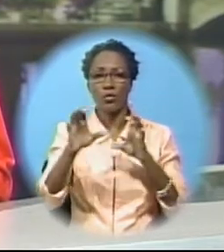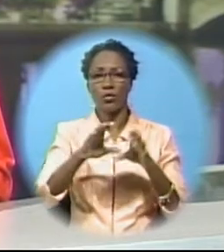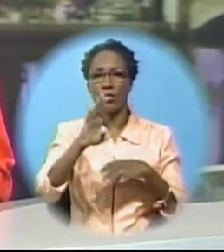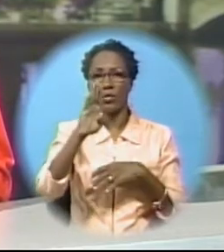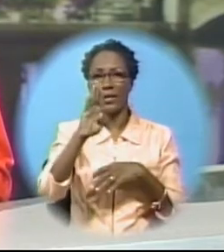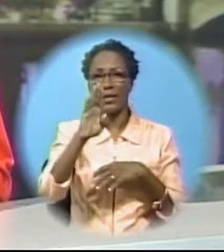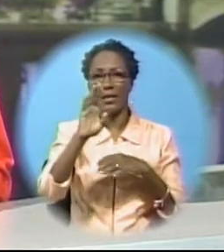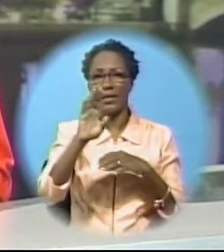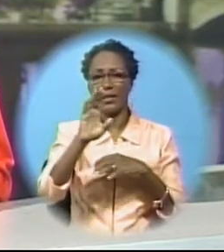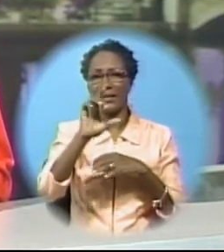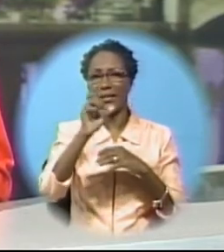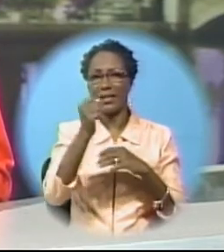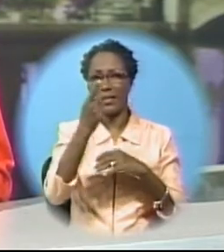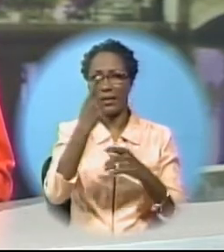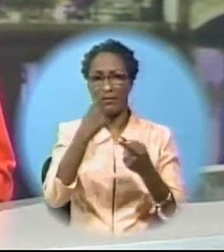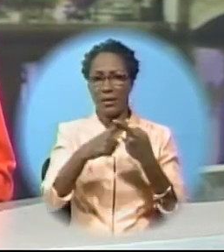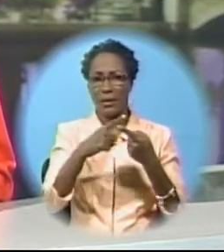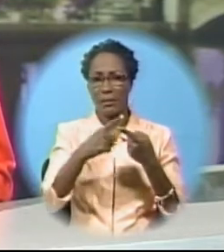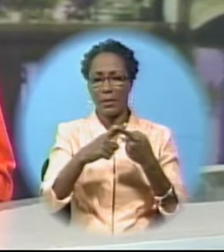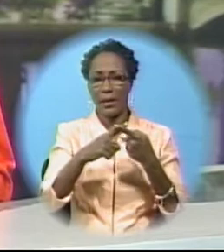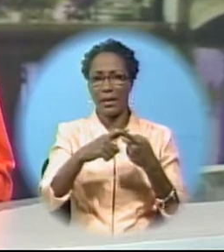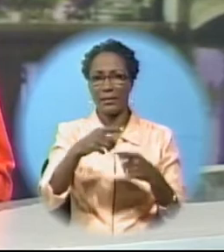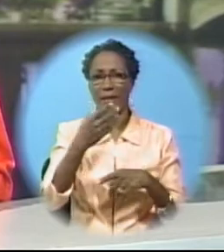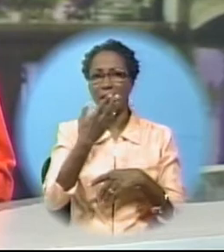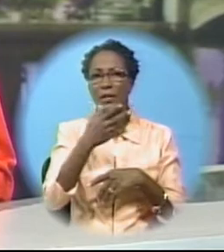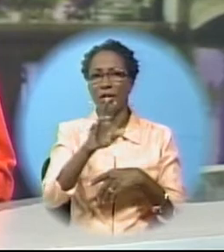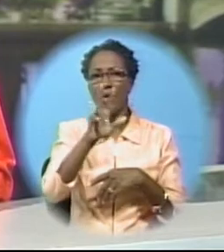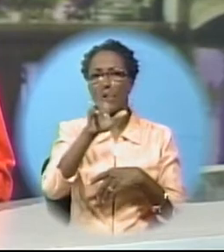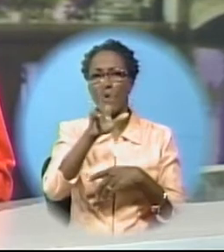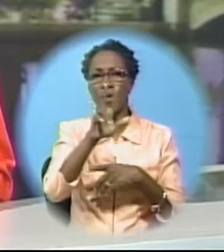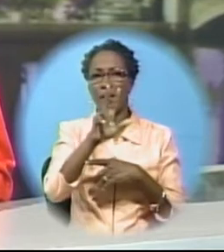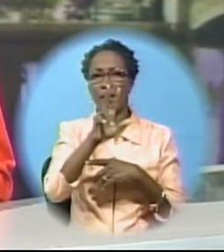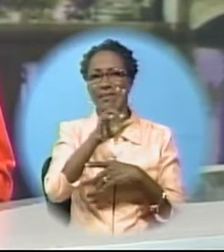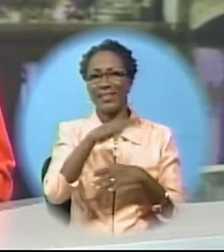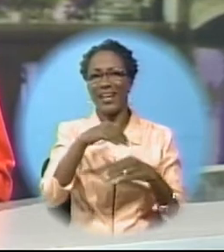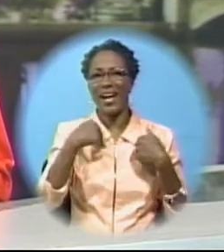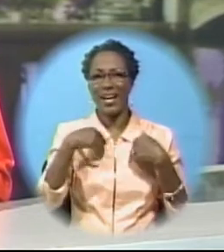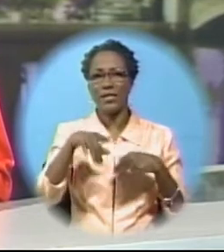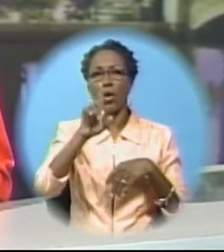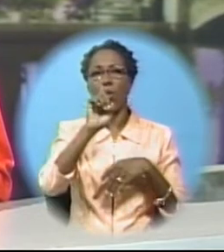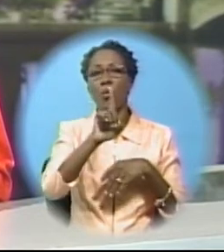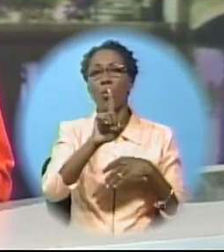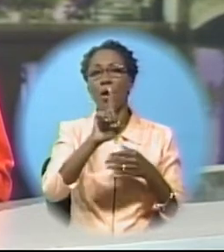3,525 will take the exam at 22 secondary schools. This figure comprises